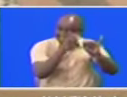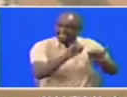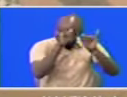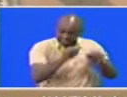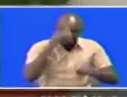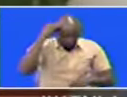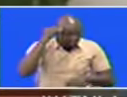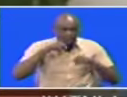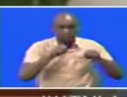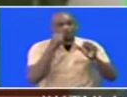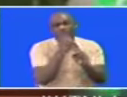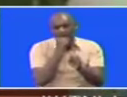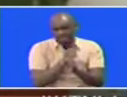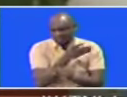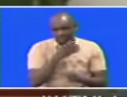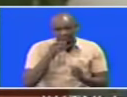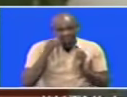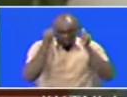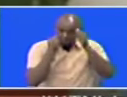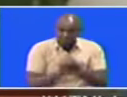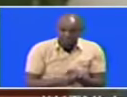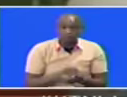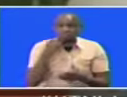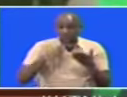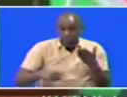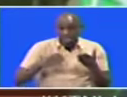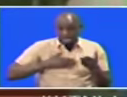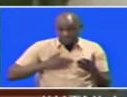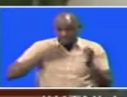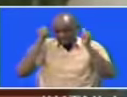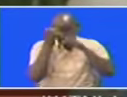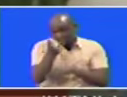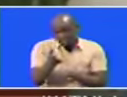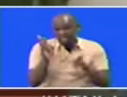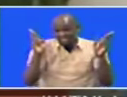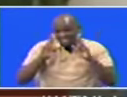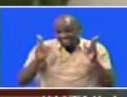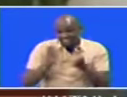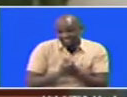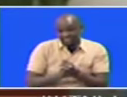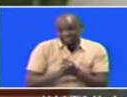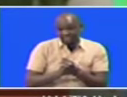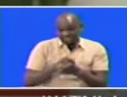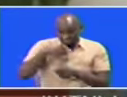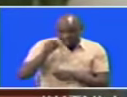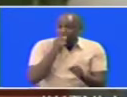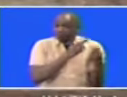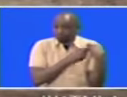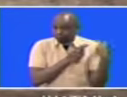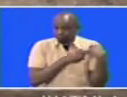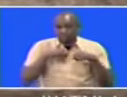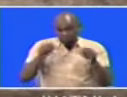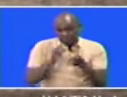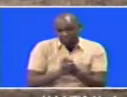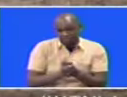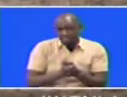inside Somalia. I'm proud to say that our forces are ready to do their duty. By